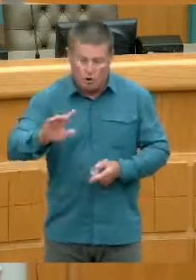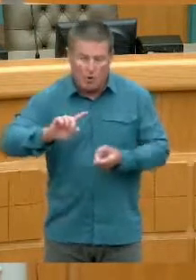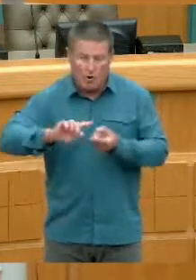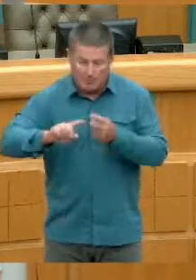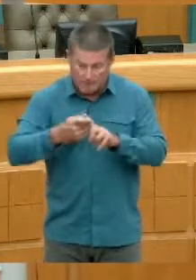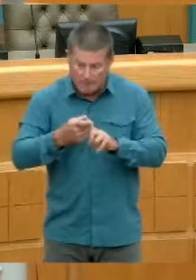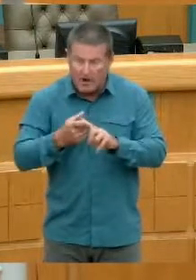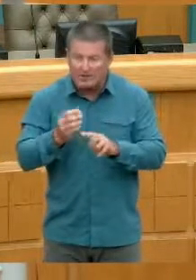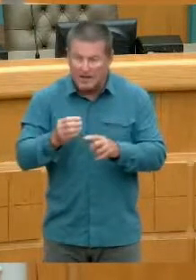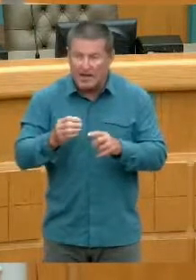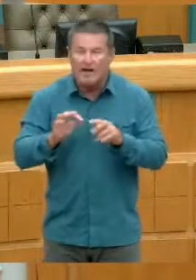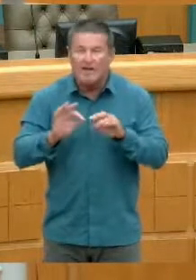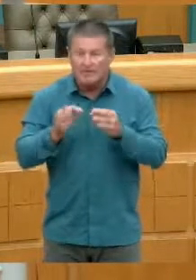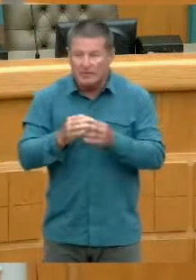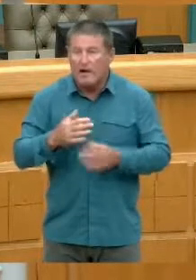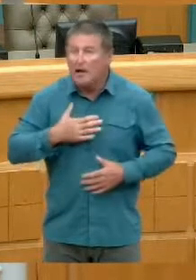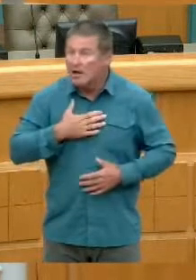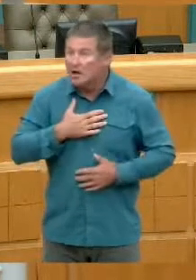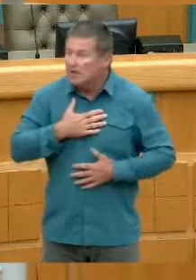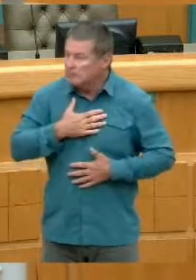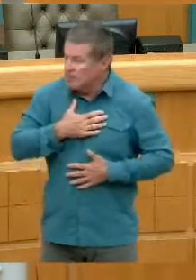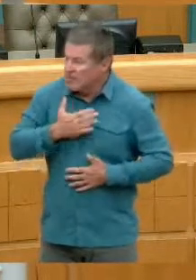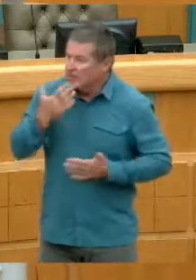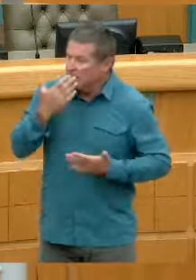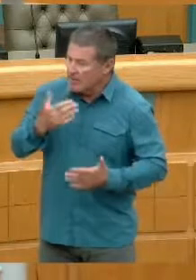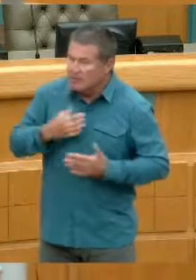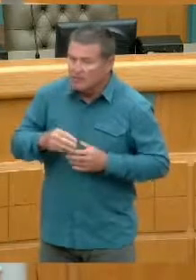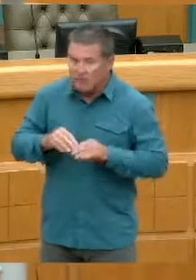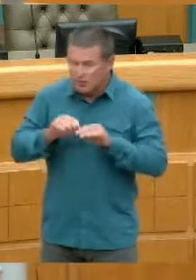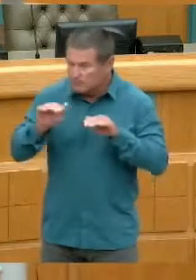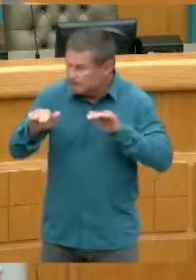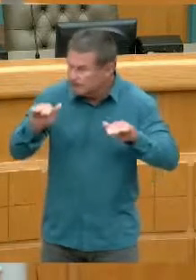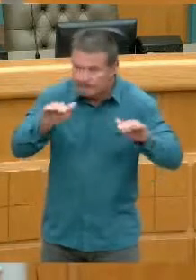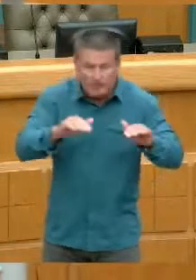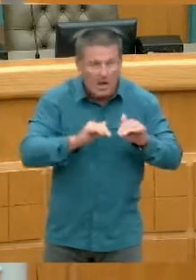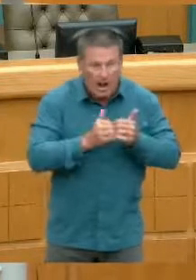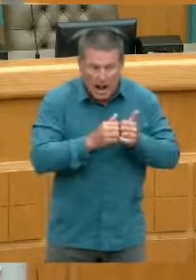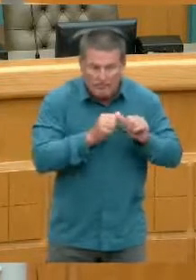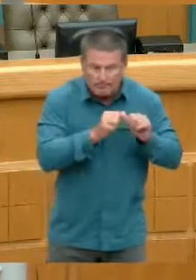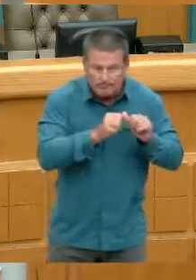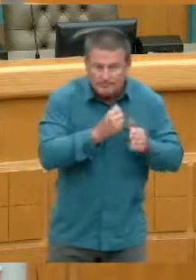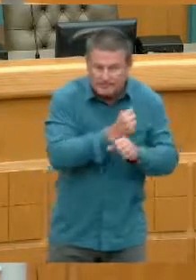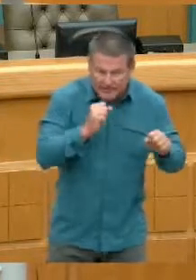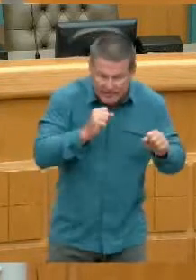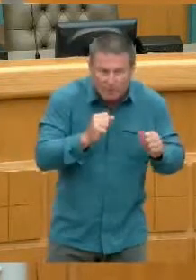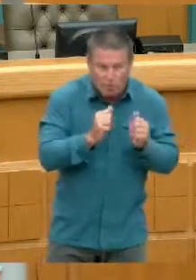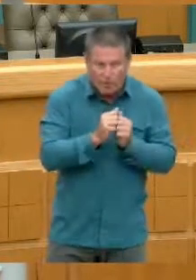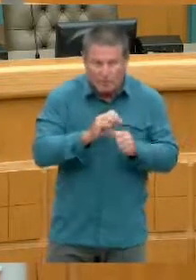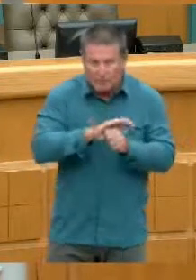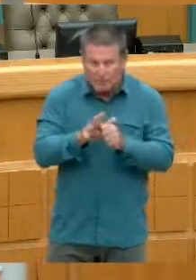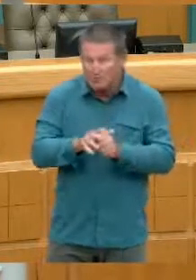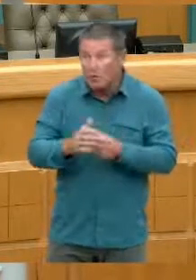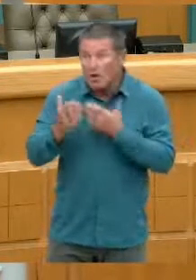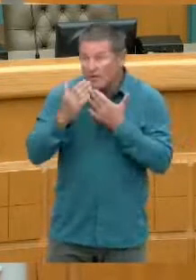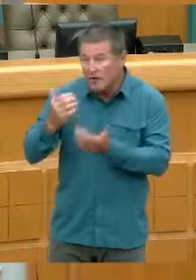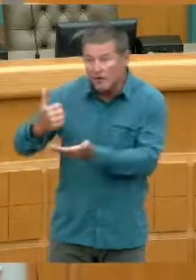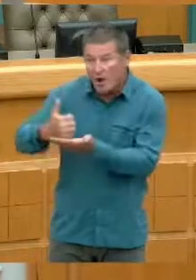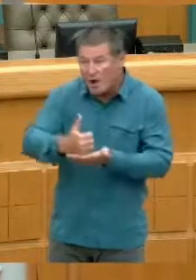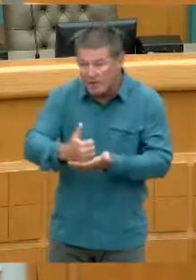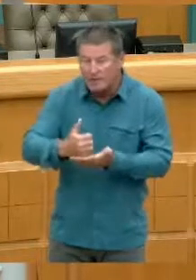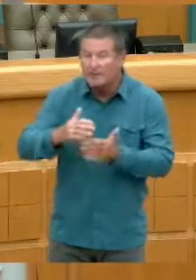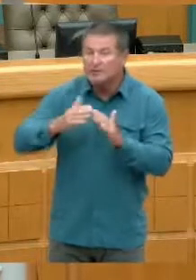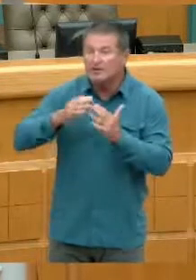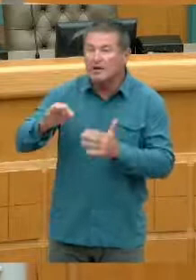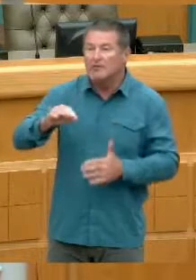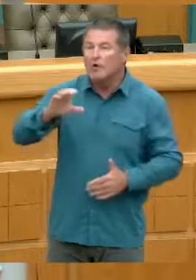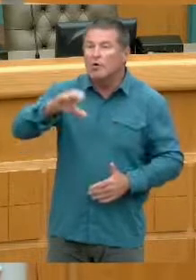of how to stay safe with COVID and the facts that we tell you, relating them to the community. So thank you for doing that. And thank